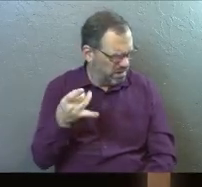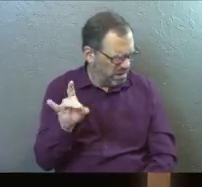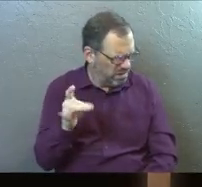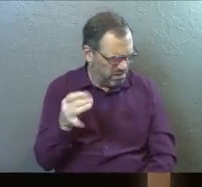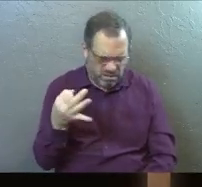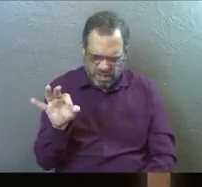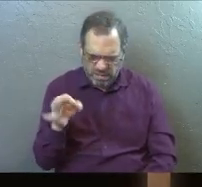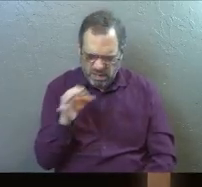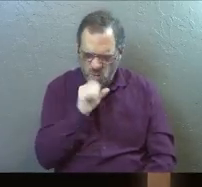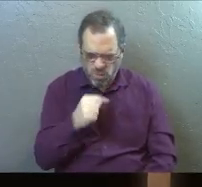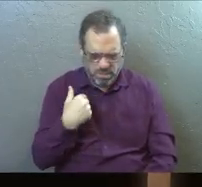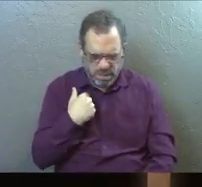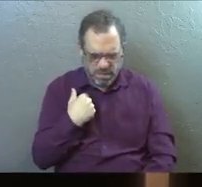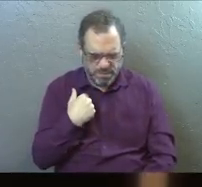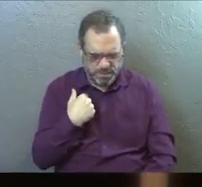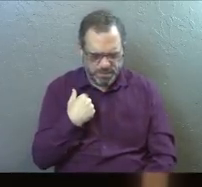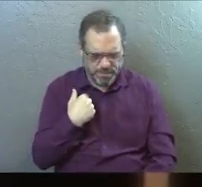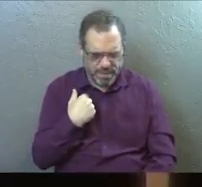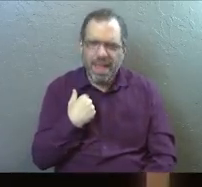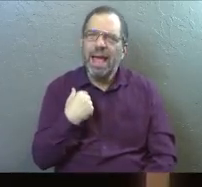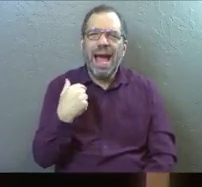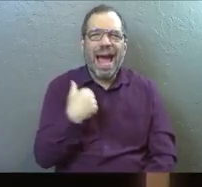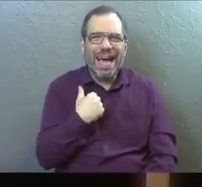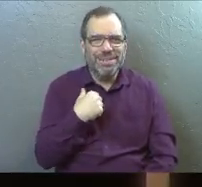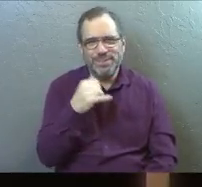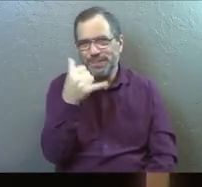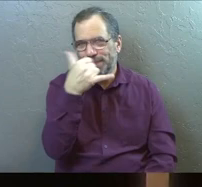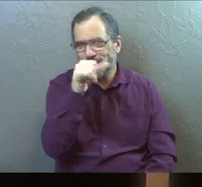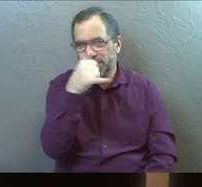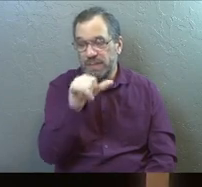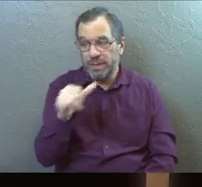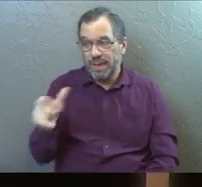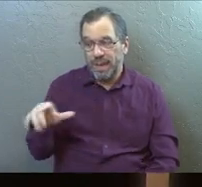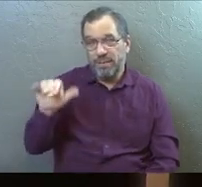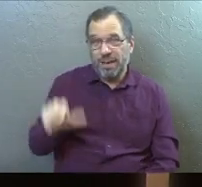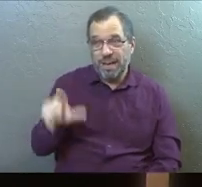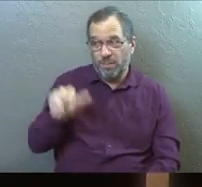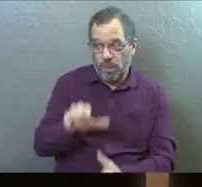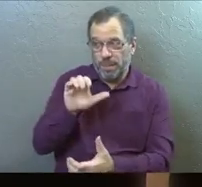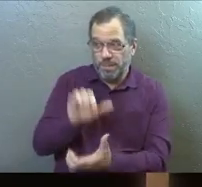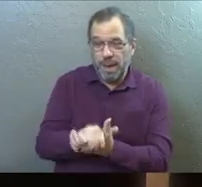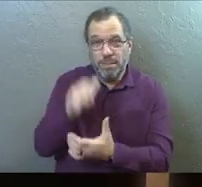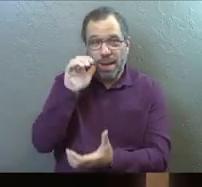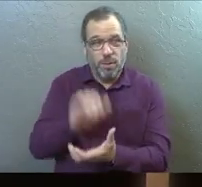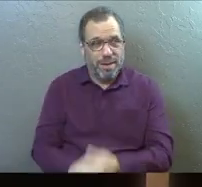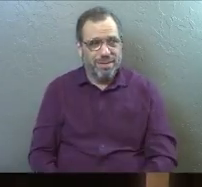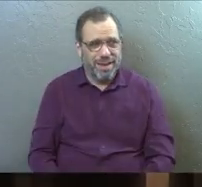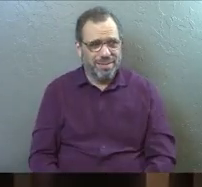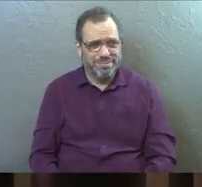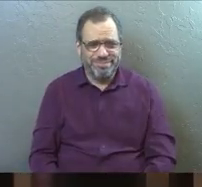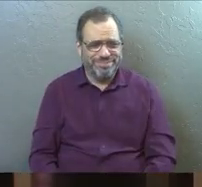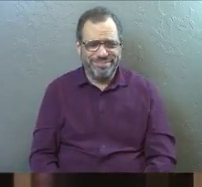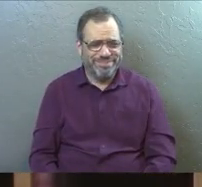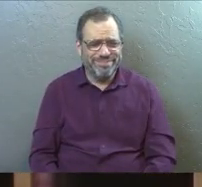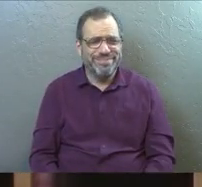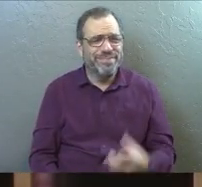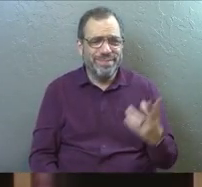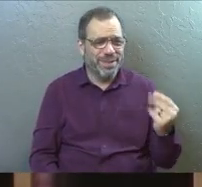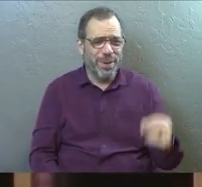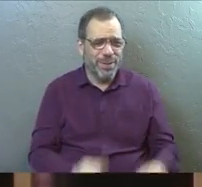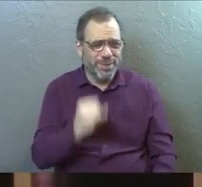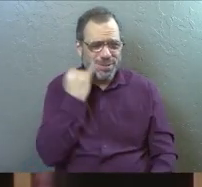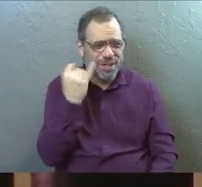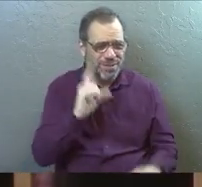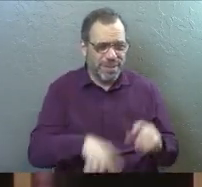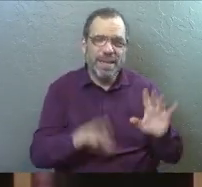19, I did something really silly that if Linda and I had been married at the time, she might not have let me do.